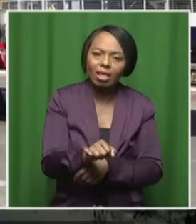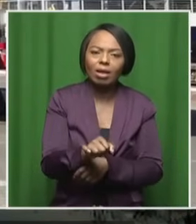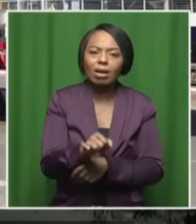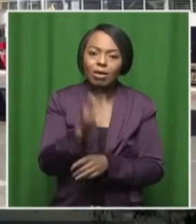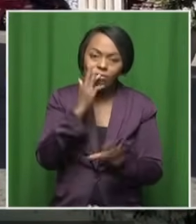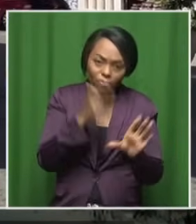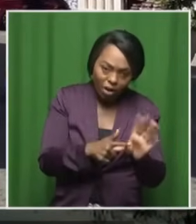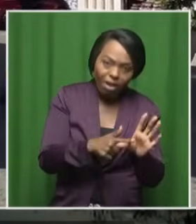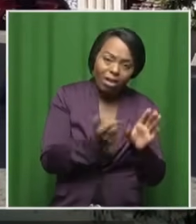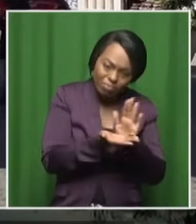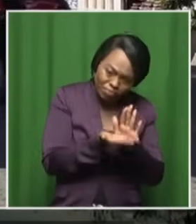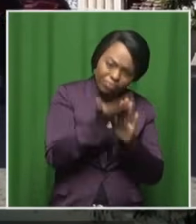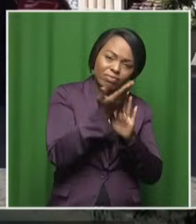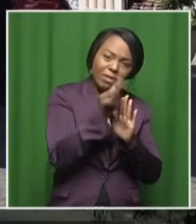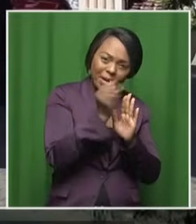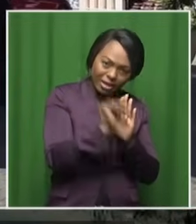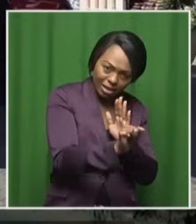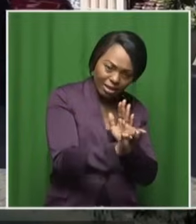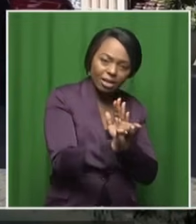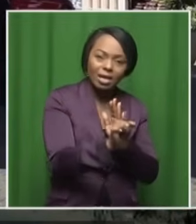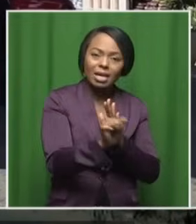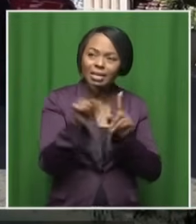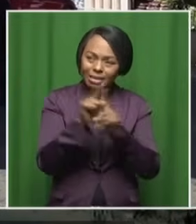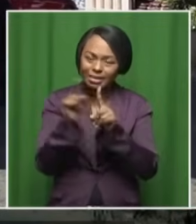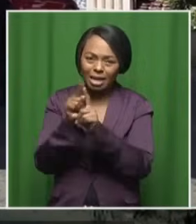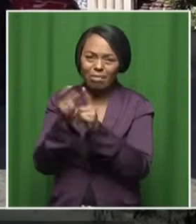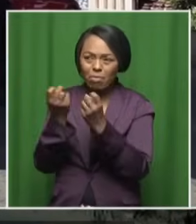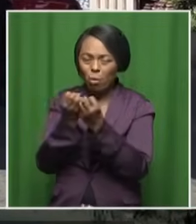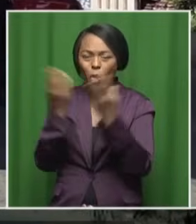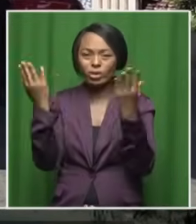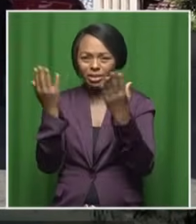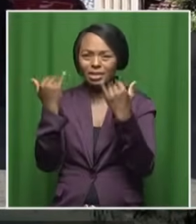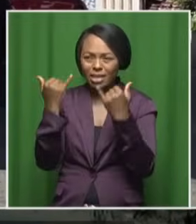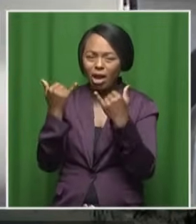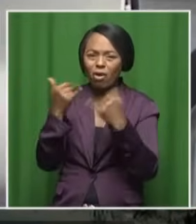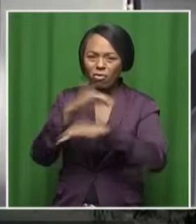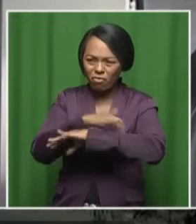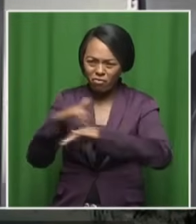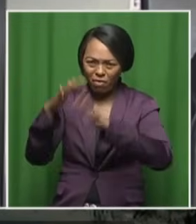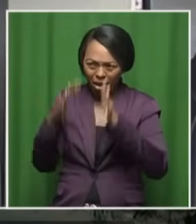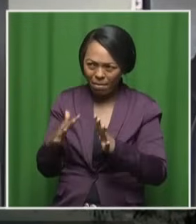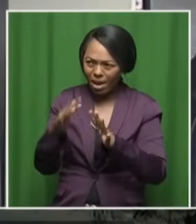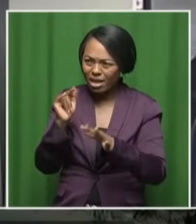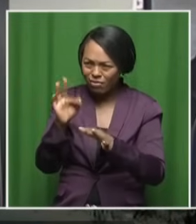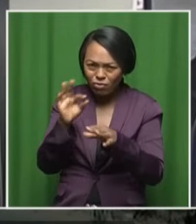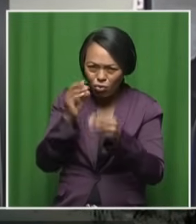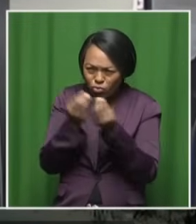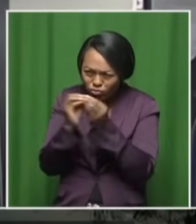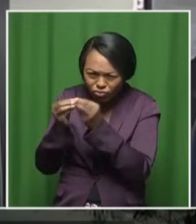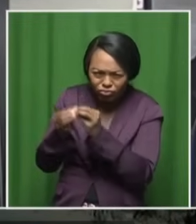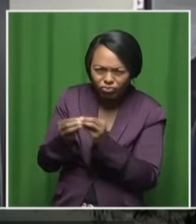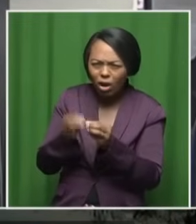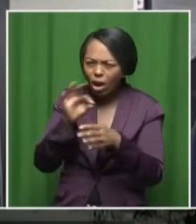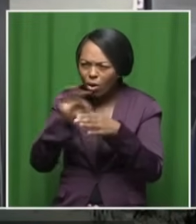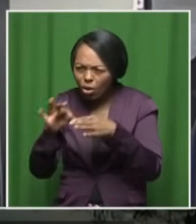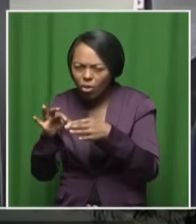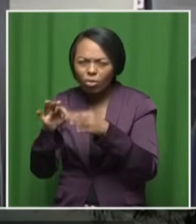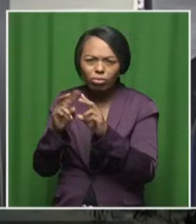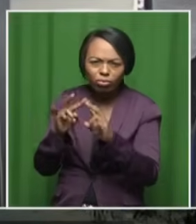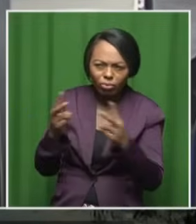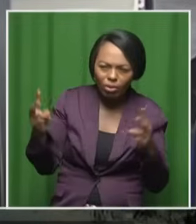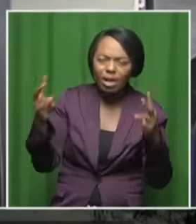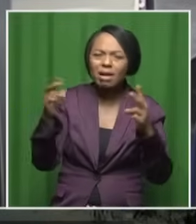fuel prices go up, input costs become more expensive. So farmers pay more to produce goods. Retailers have to